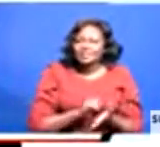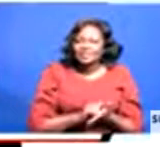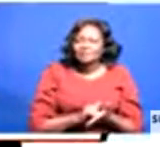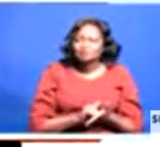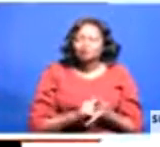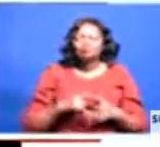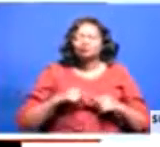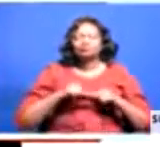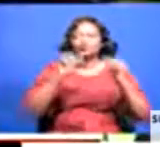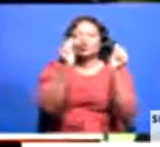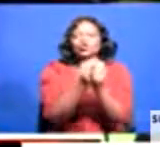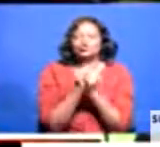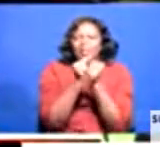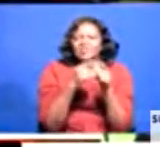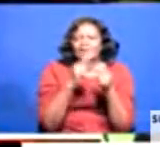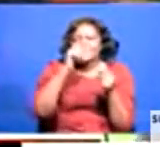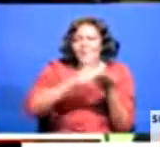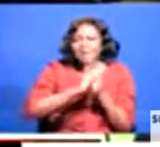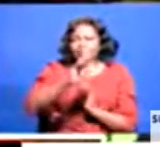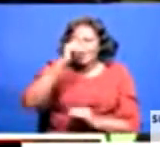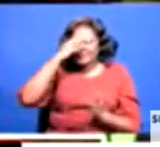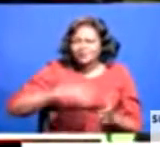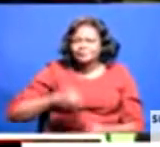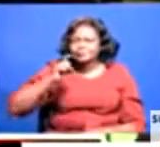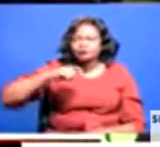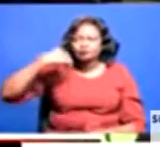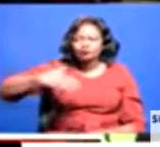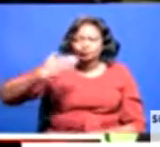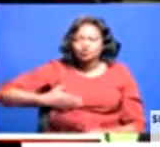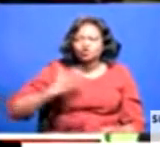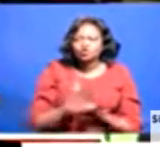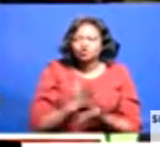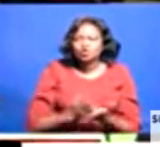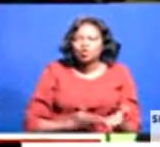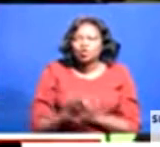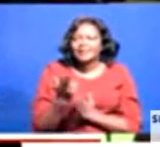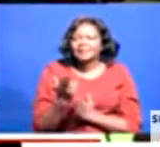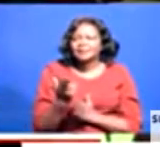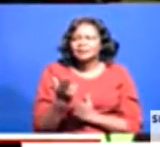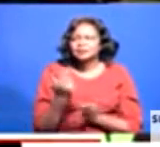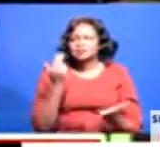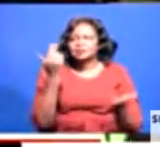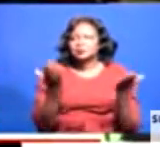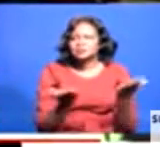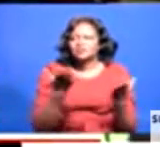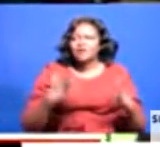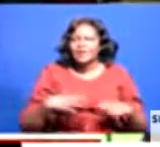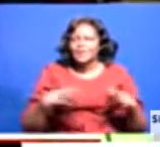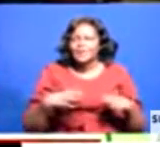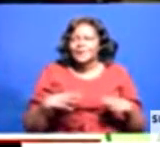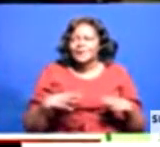pamoja ili niwe governor wenu. I shall always truly and diligently serve the people and